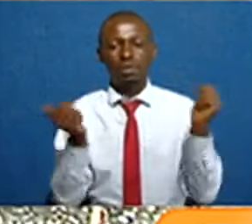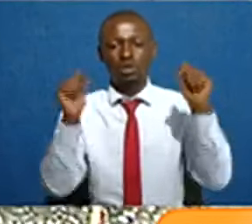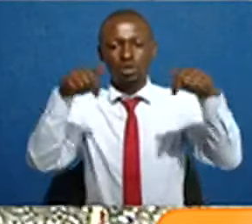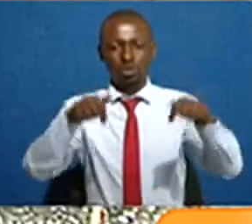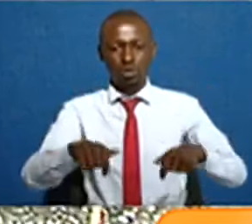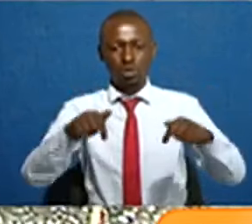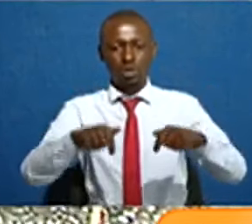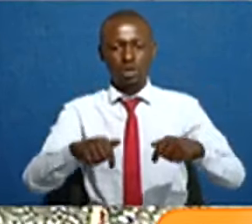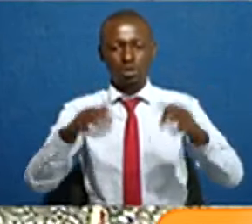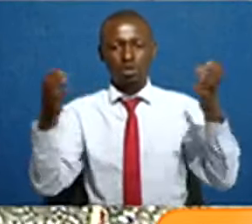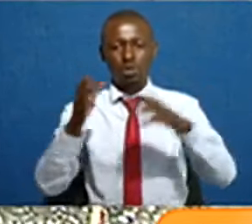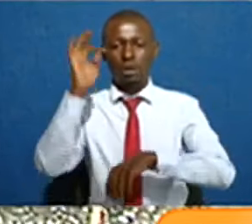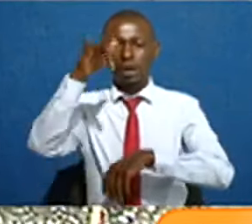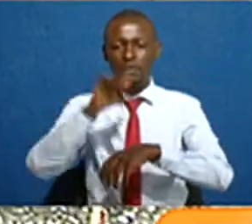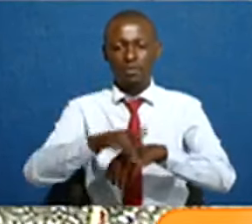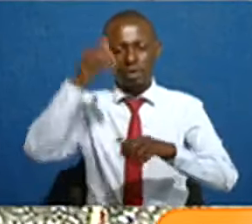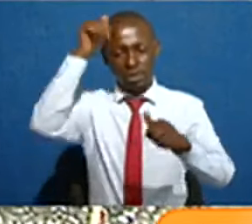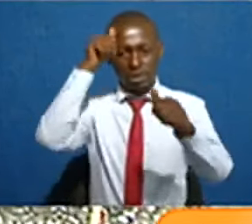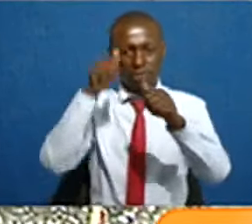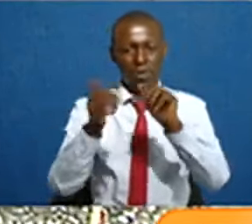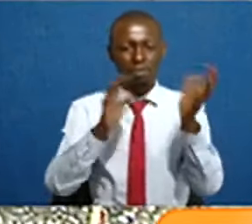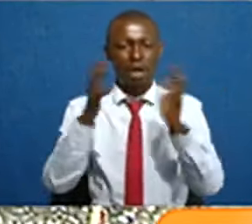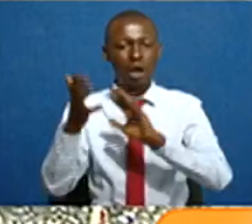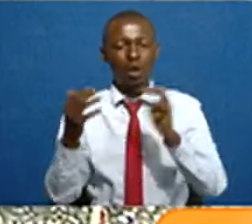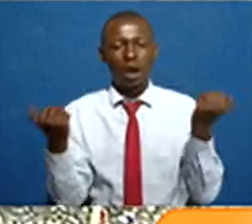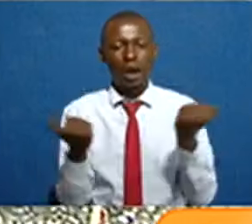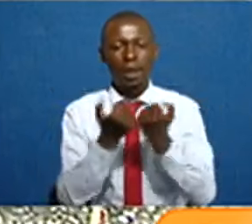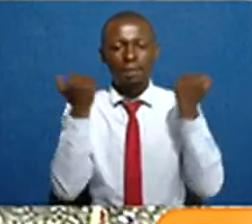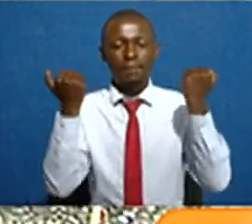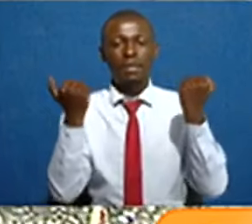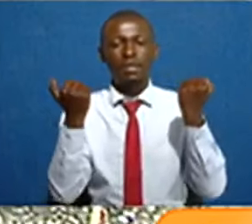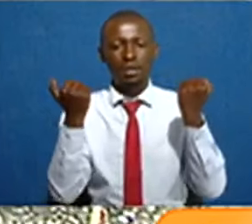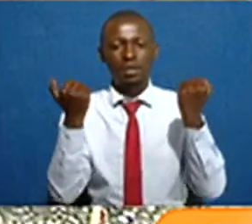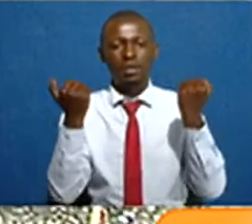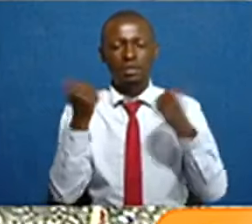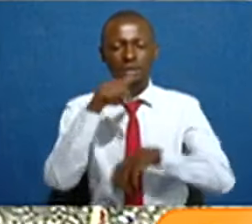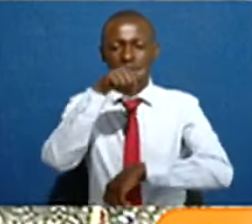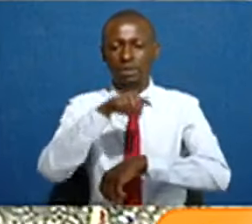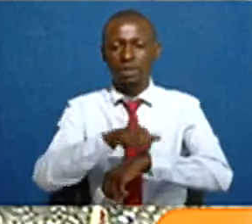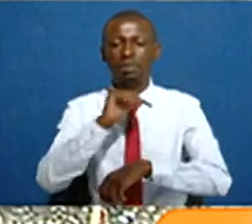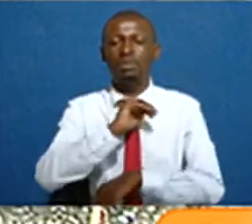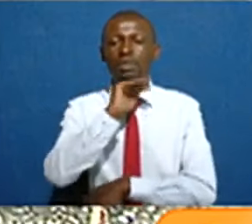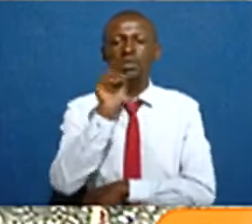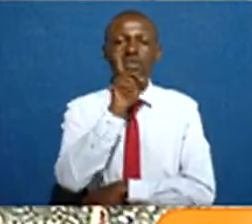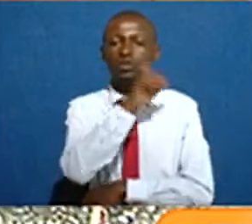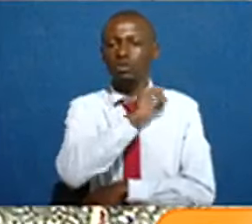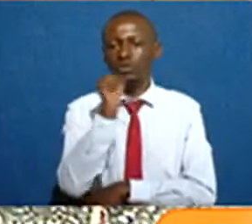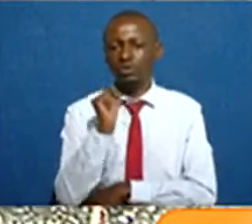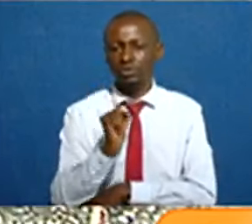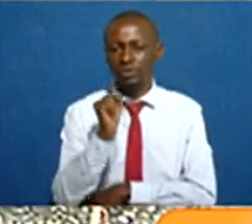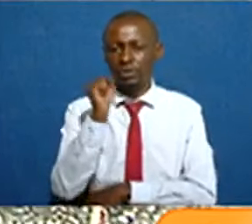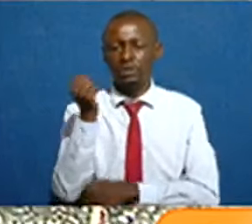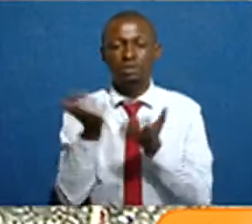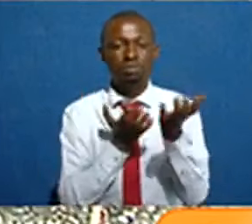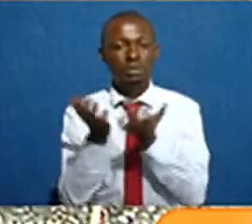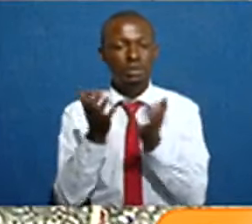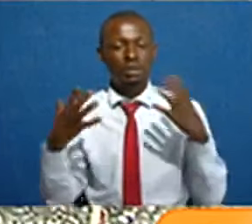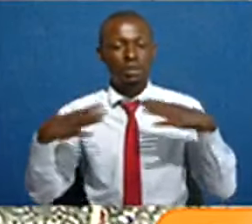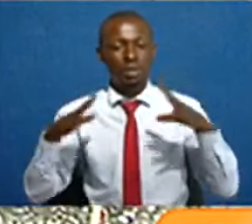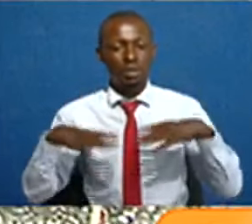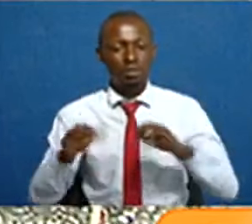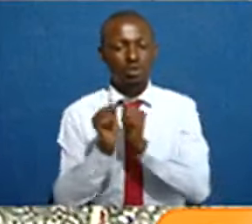those affected recounted their heartbreaking accounts of what happened during the fateful day. A Sunbeam business community joined